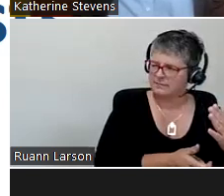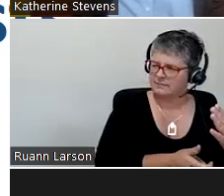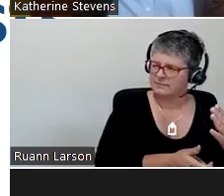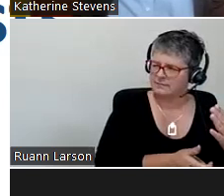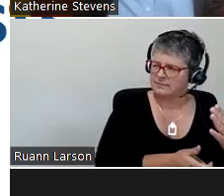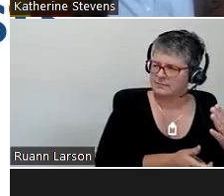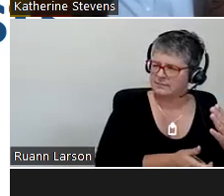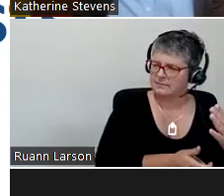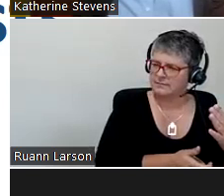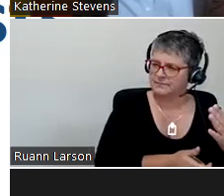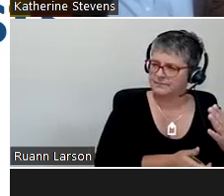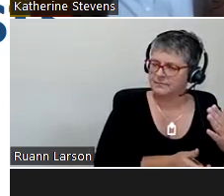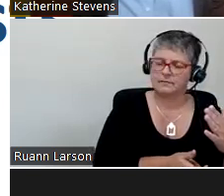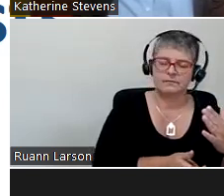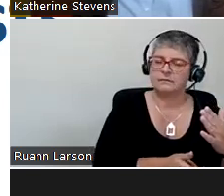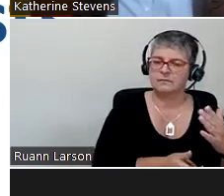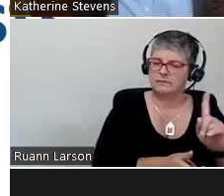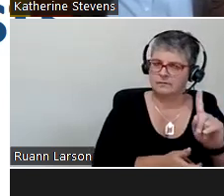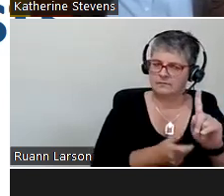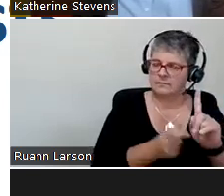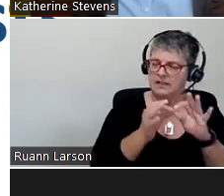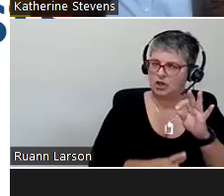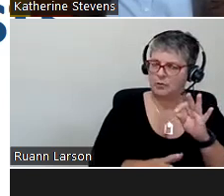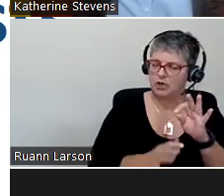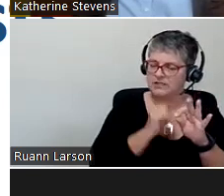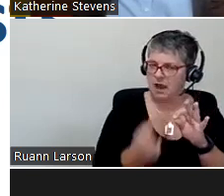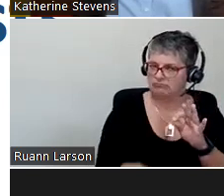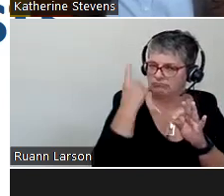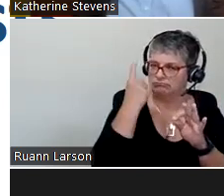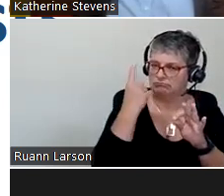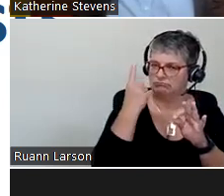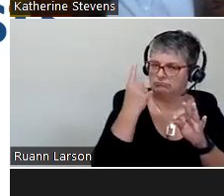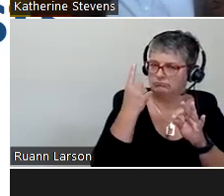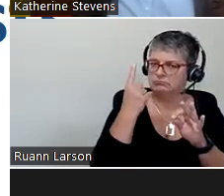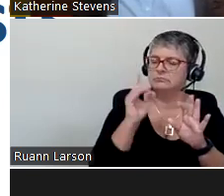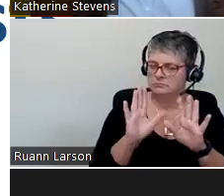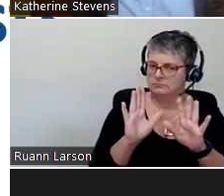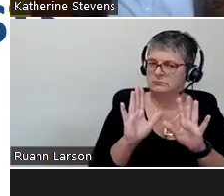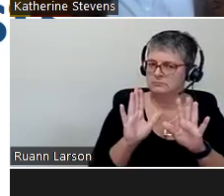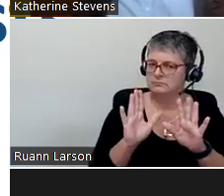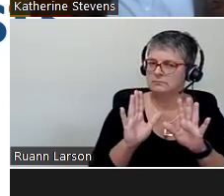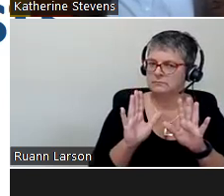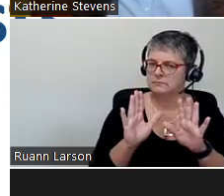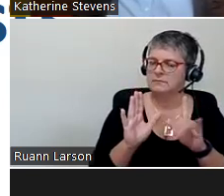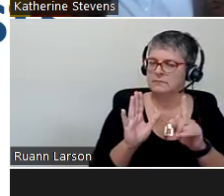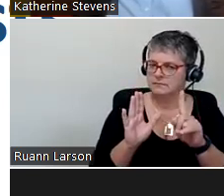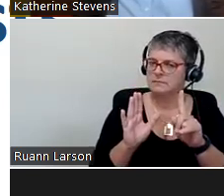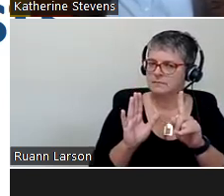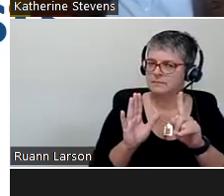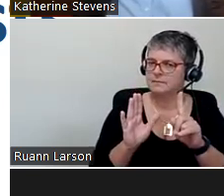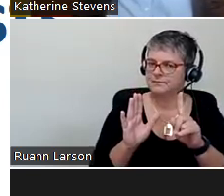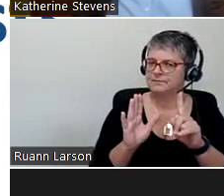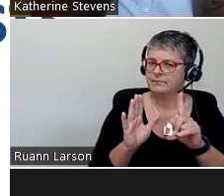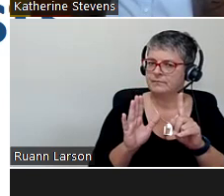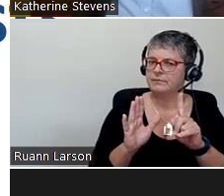your total that way, that's totally fine. That's a very normal way to do a budget. But if you're trying to land at a specific